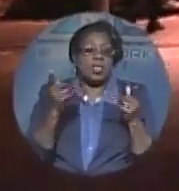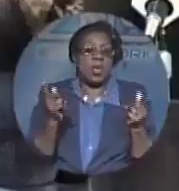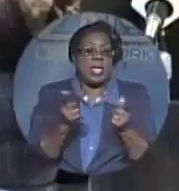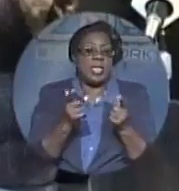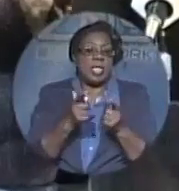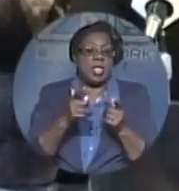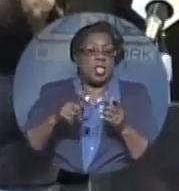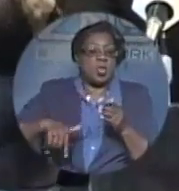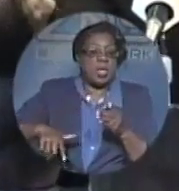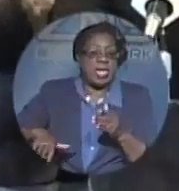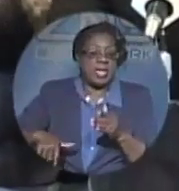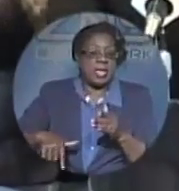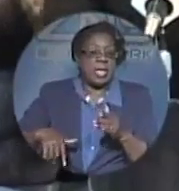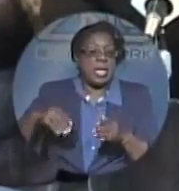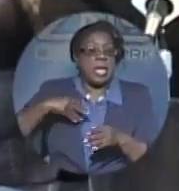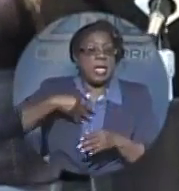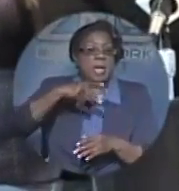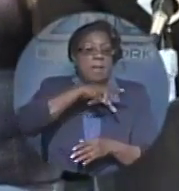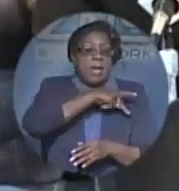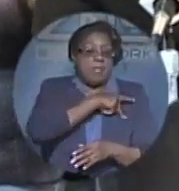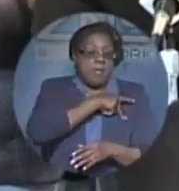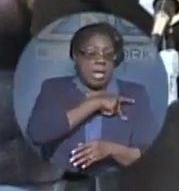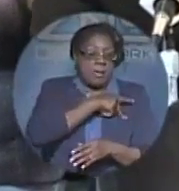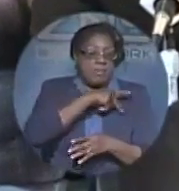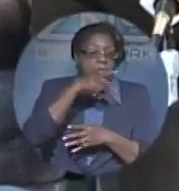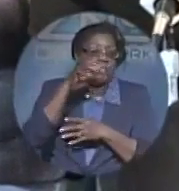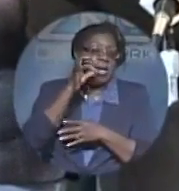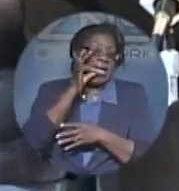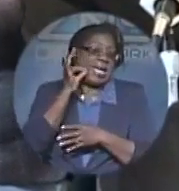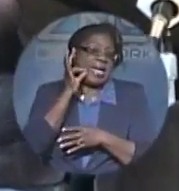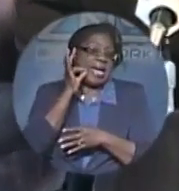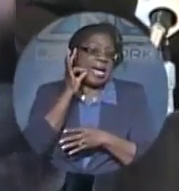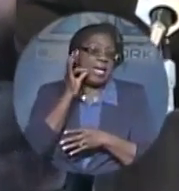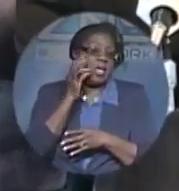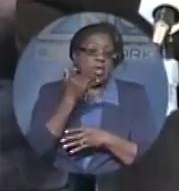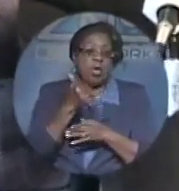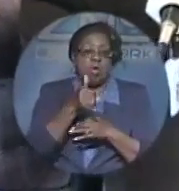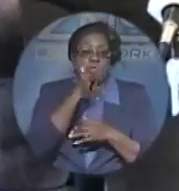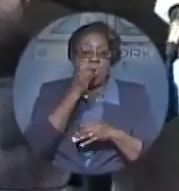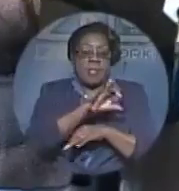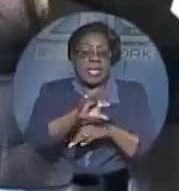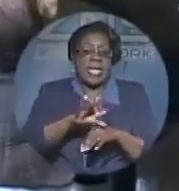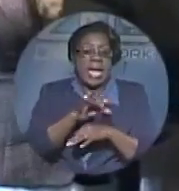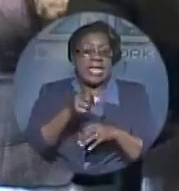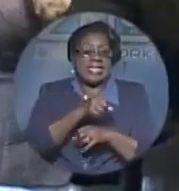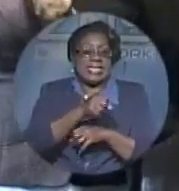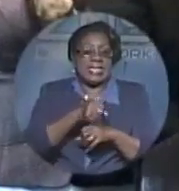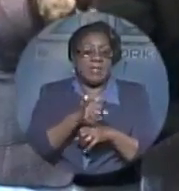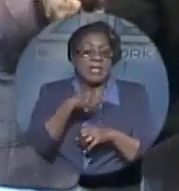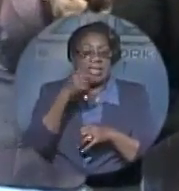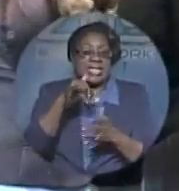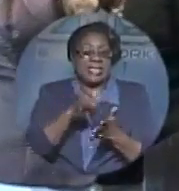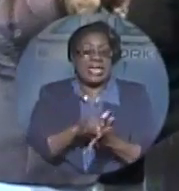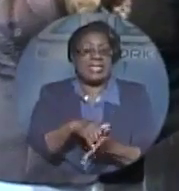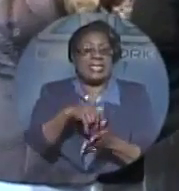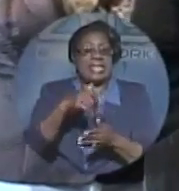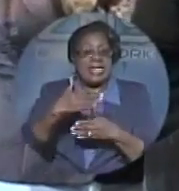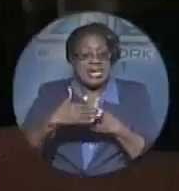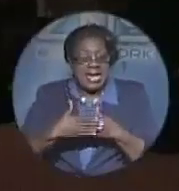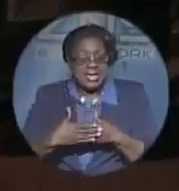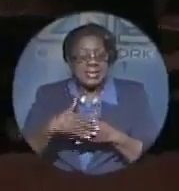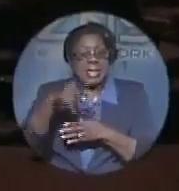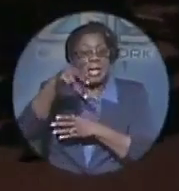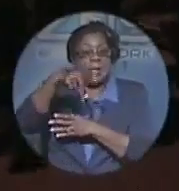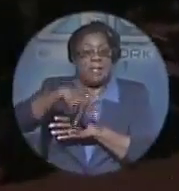late. The Member of Parliament for Kiat Island, Rumke and San Salvador, claims that the next PLP government will mete out swift